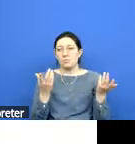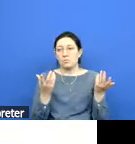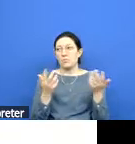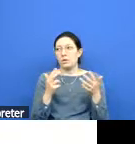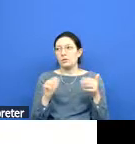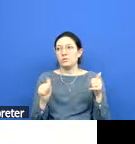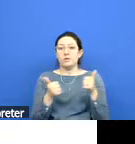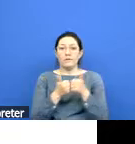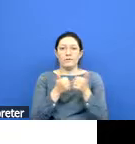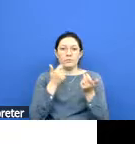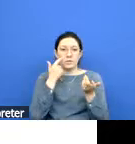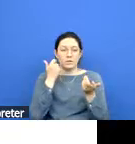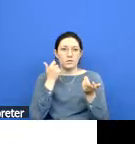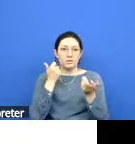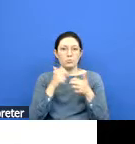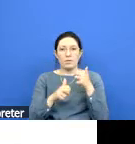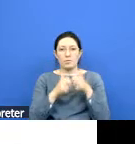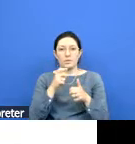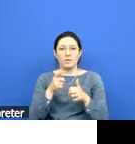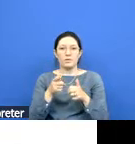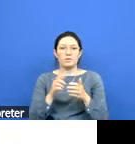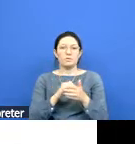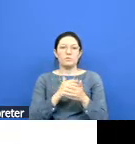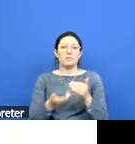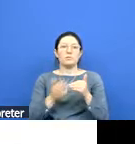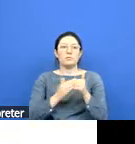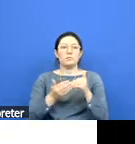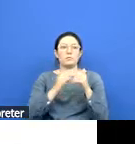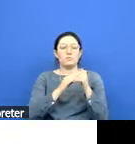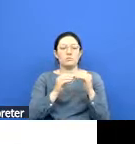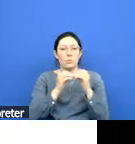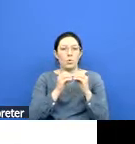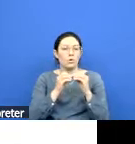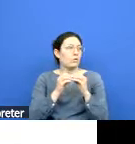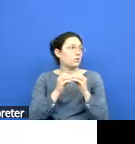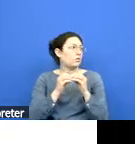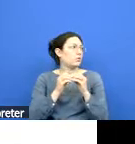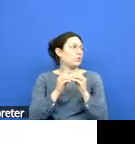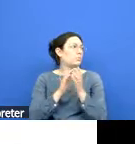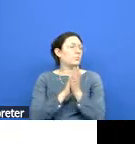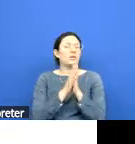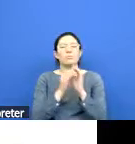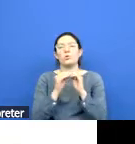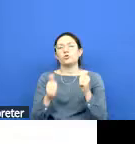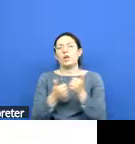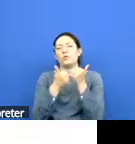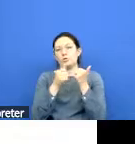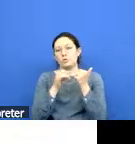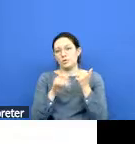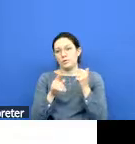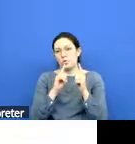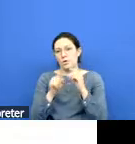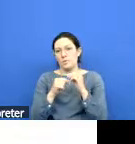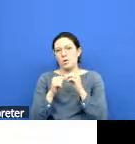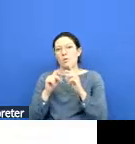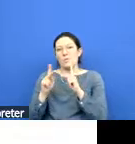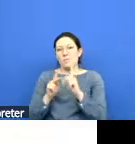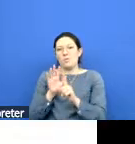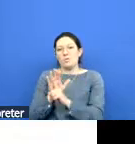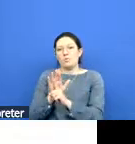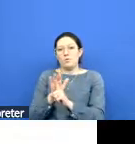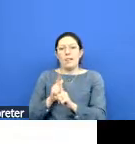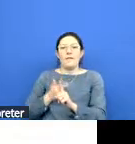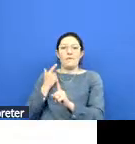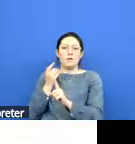tough. You know, the problem is you start to get into, gets a little more challenging when you're talking about people's